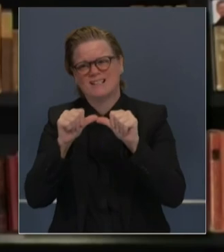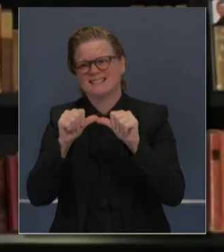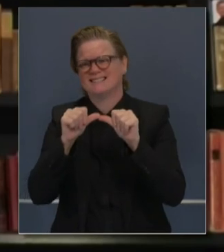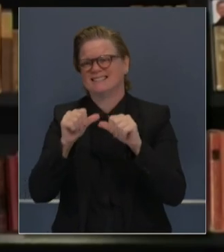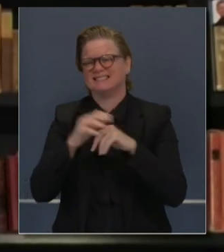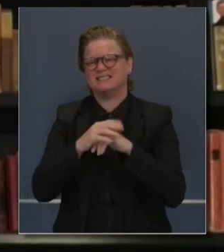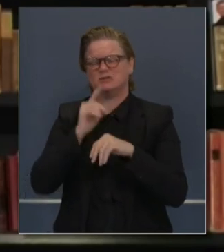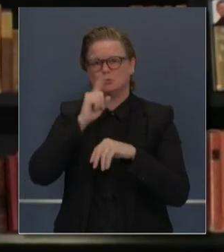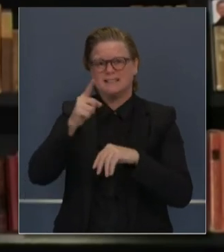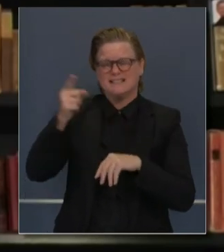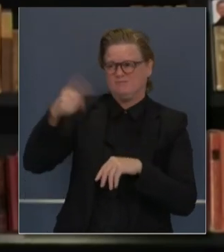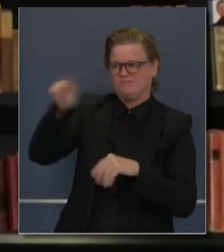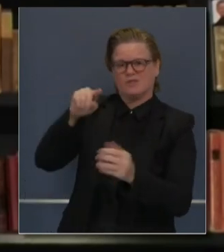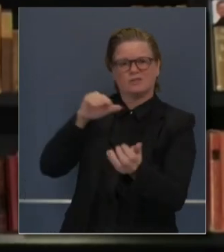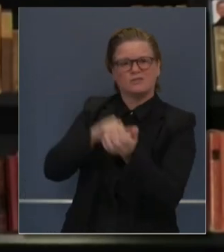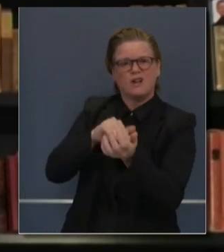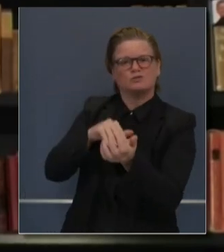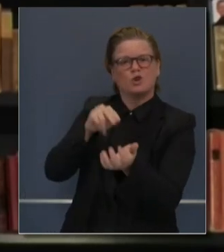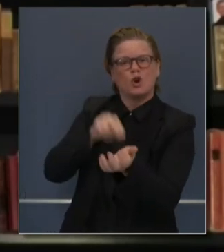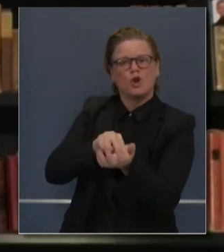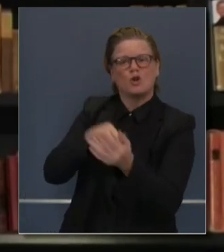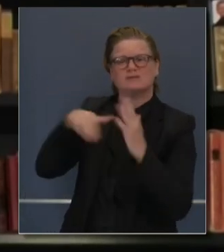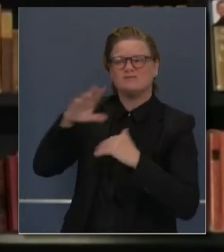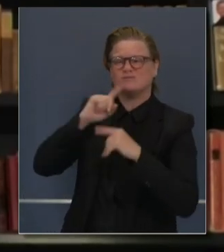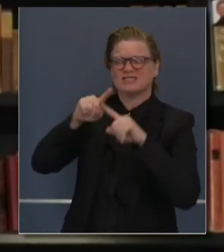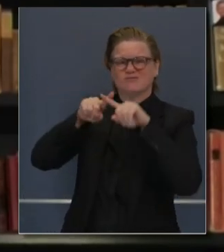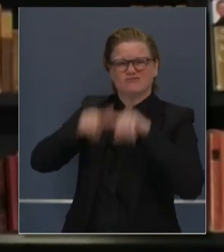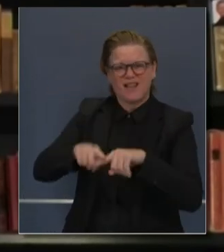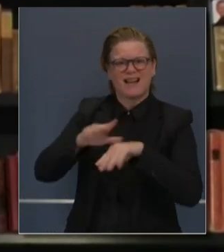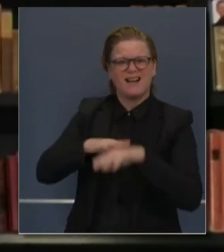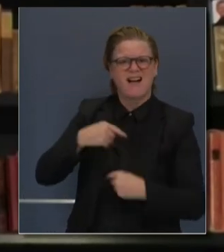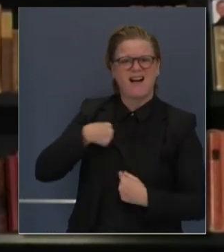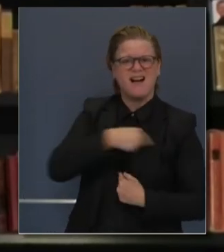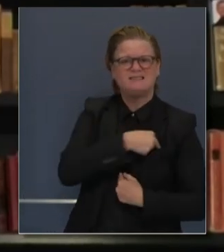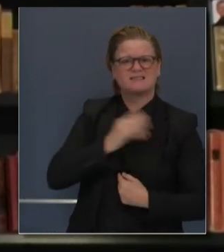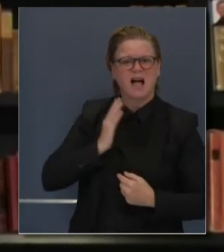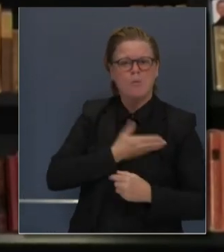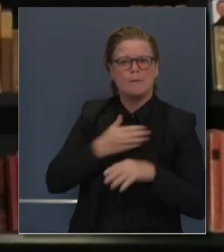months, and how sensitive we all are to that, and how